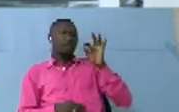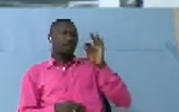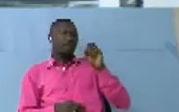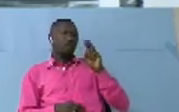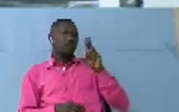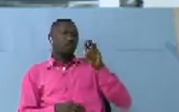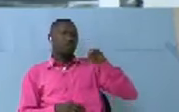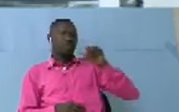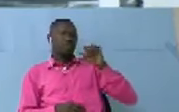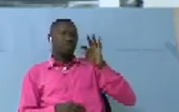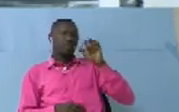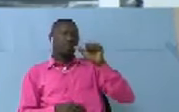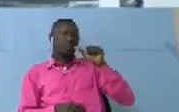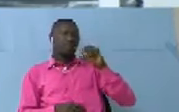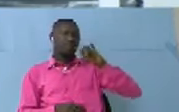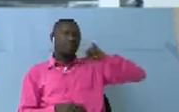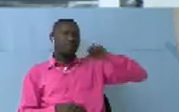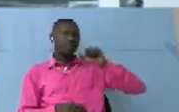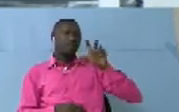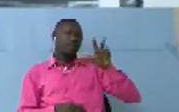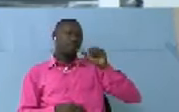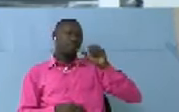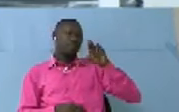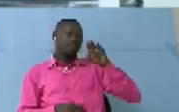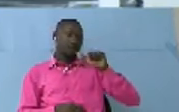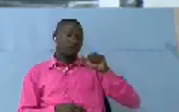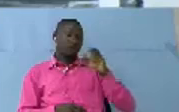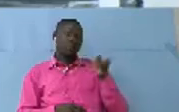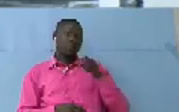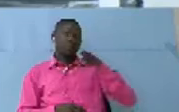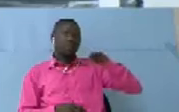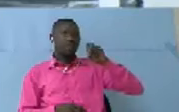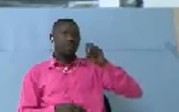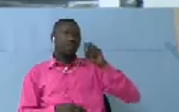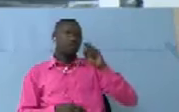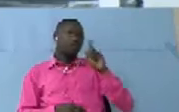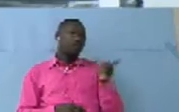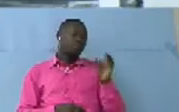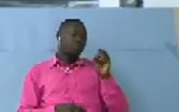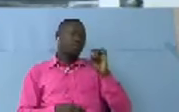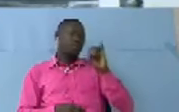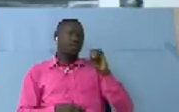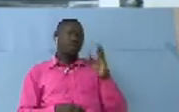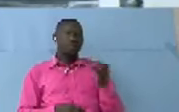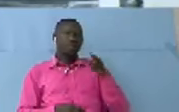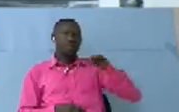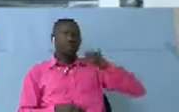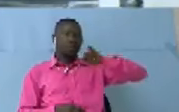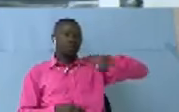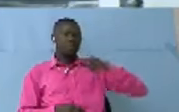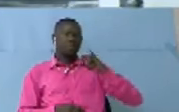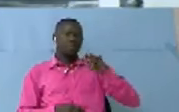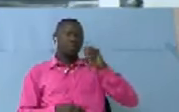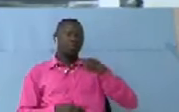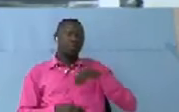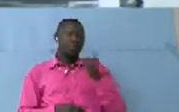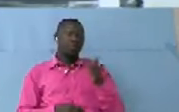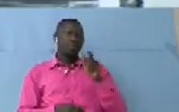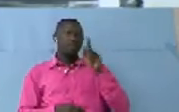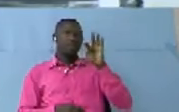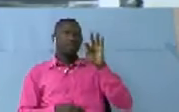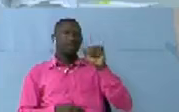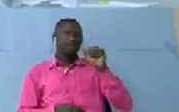Jawara. Nogoyinjai. Atukamara. Tolbe Fomayele. They were on their own. Ntolfanam Ben Fomaye. We were